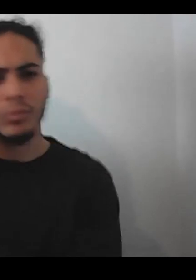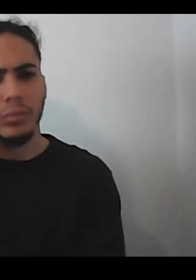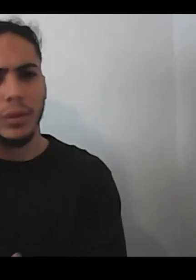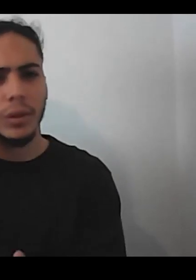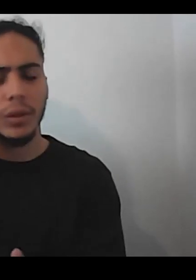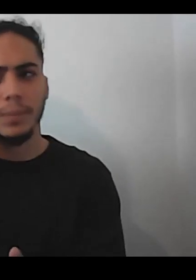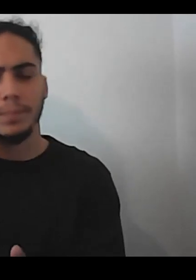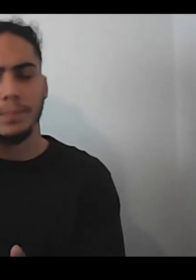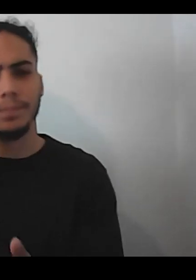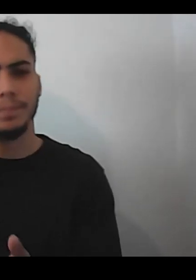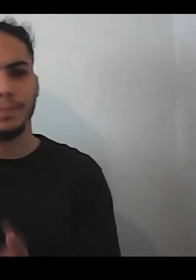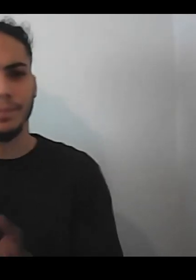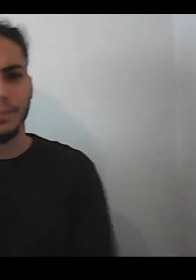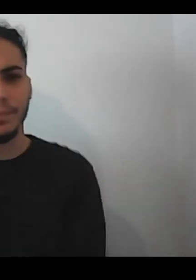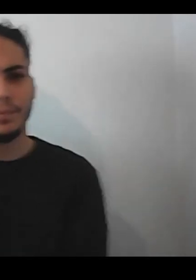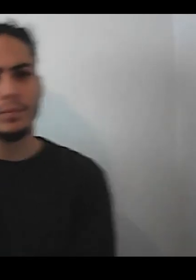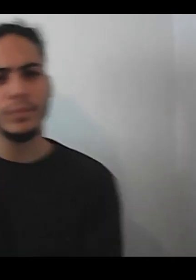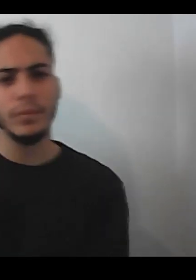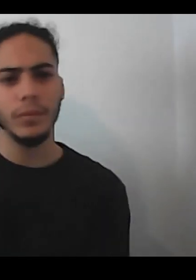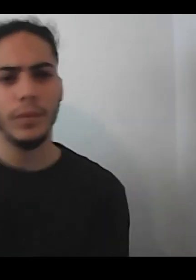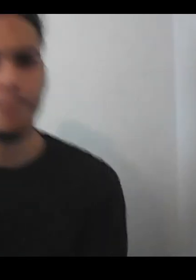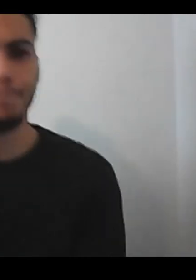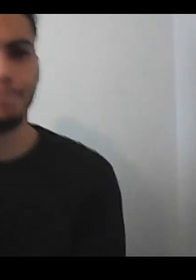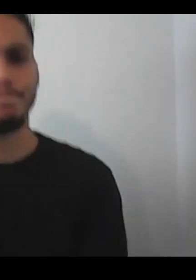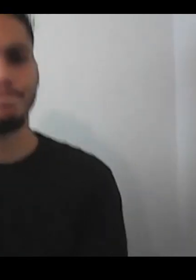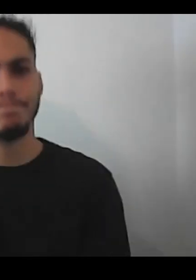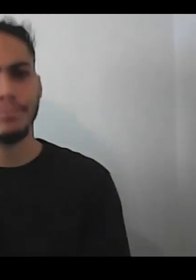It should be more